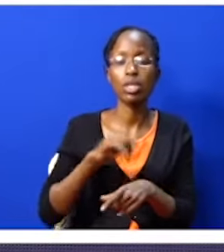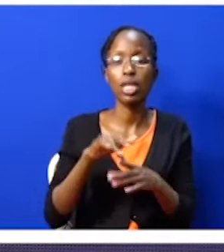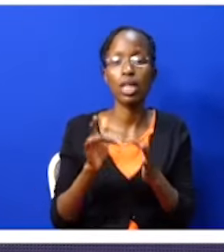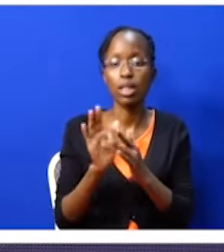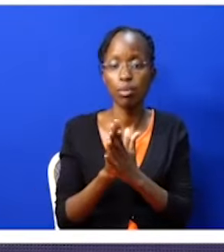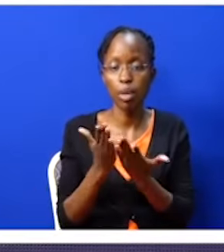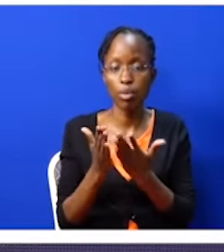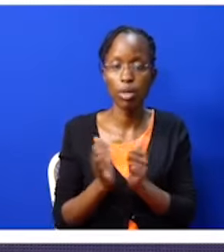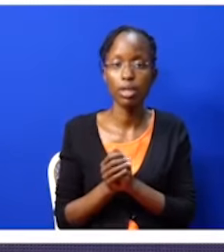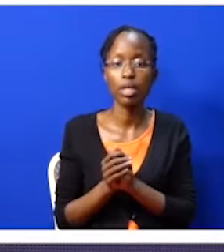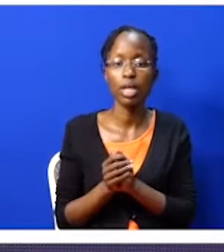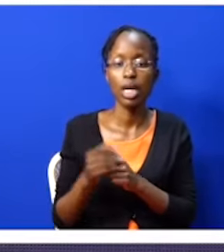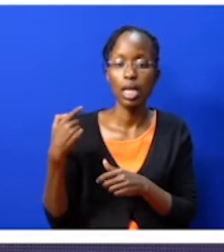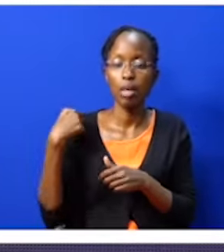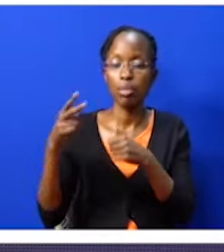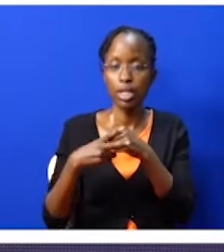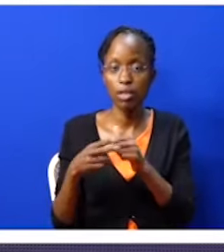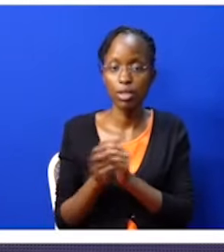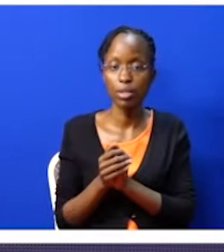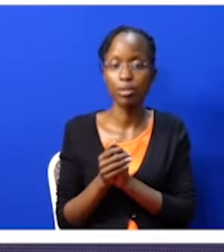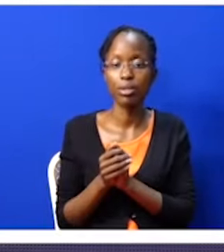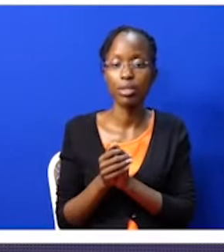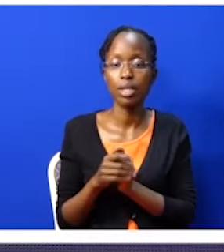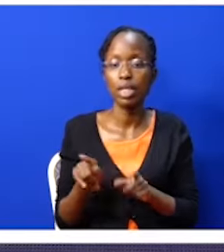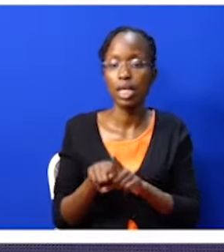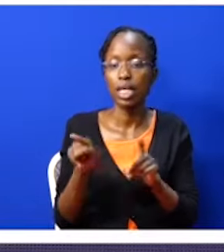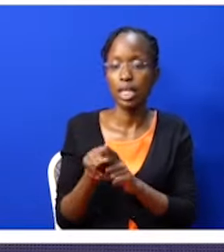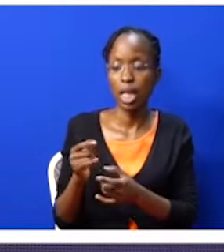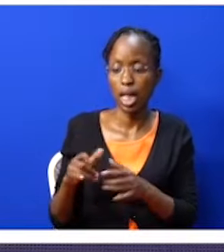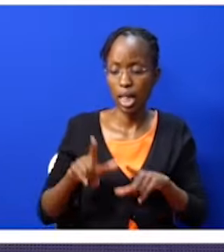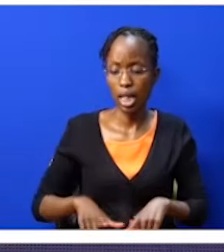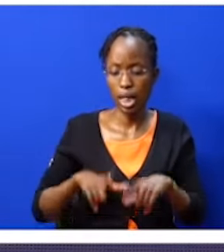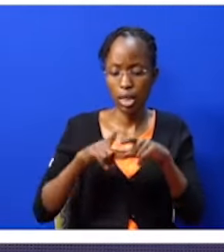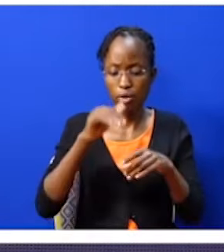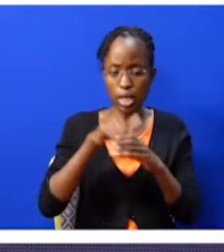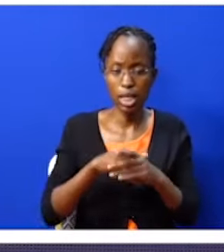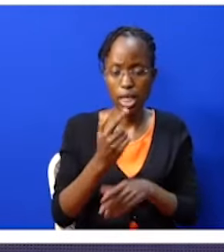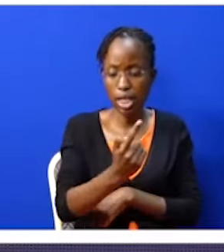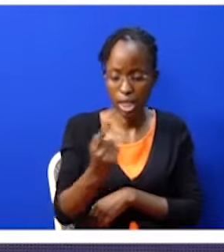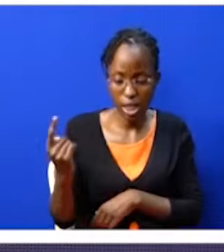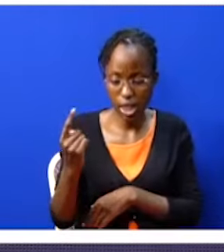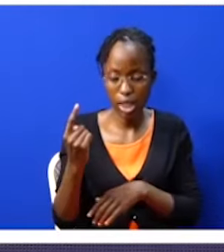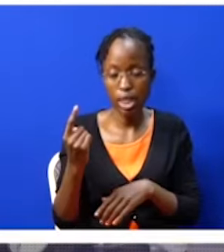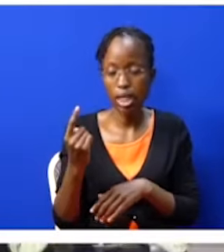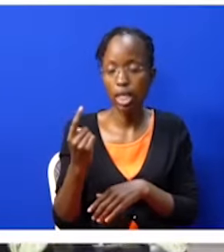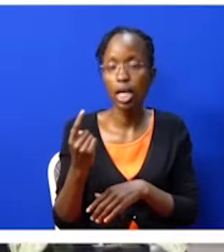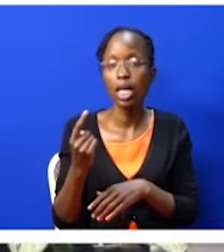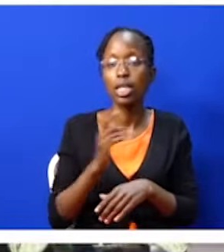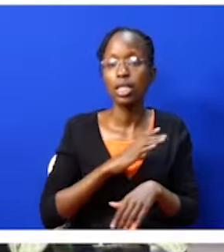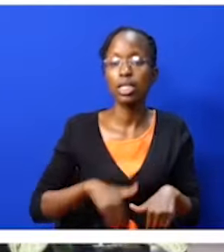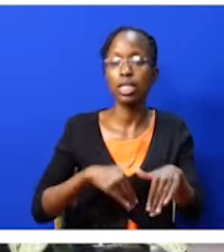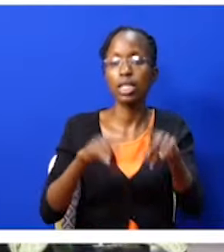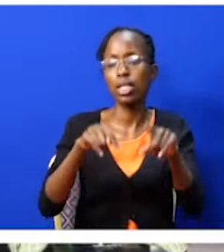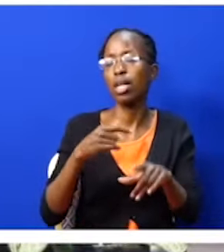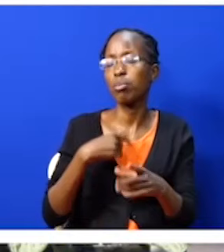Bible. And number seven, he lives inside each and every Christian today. Who